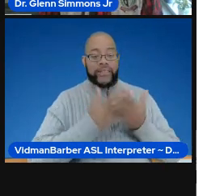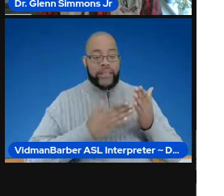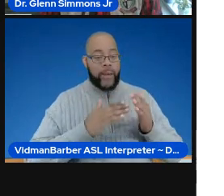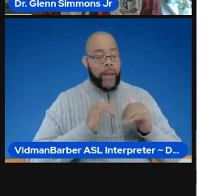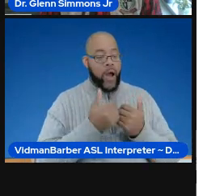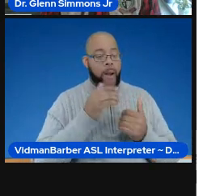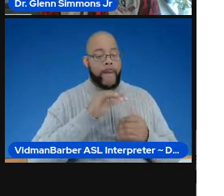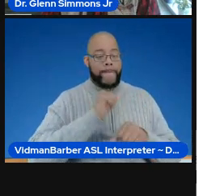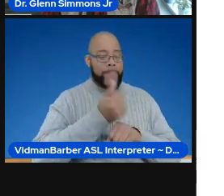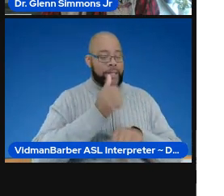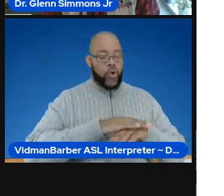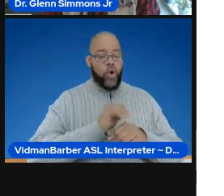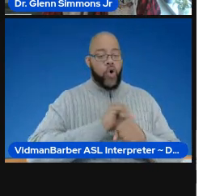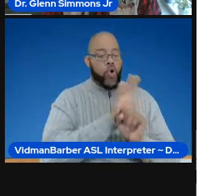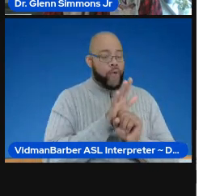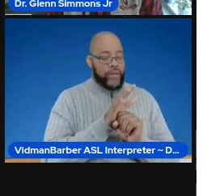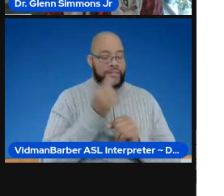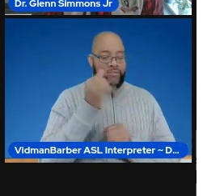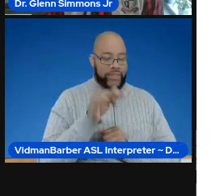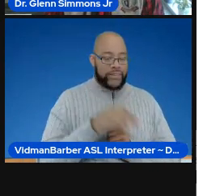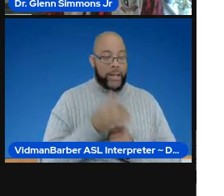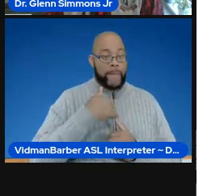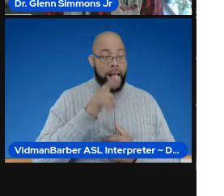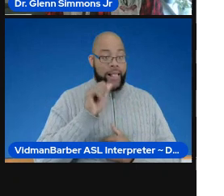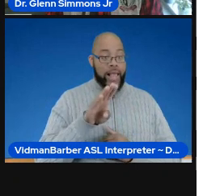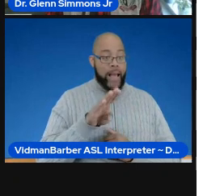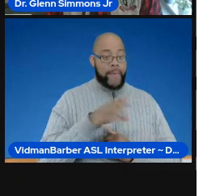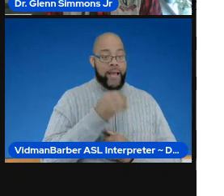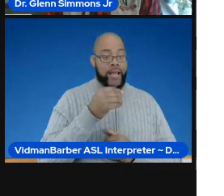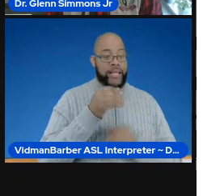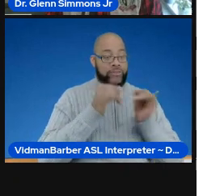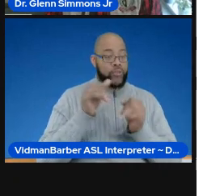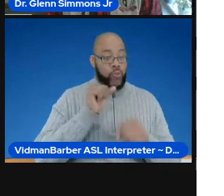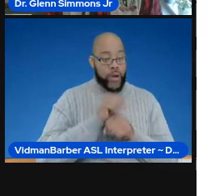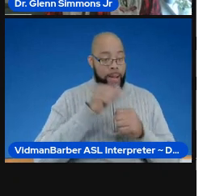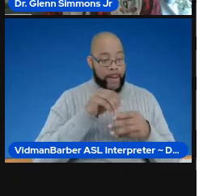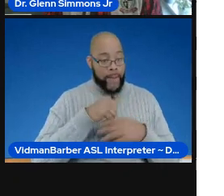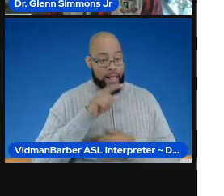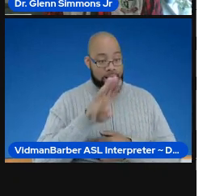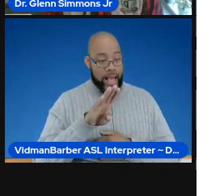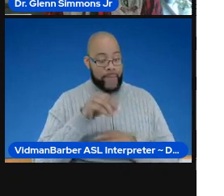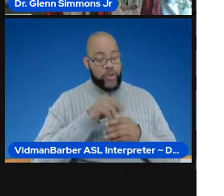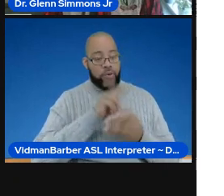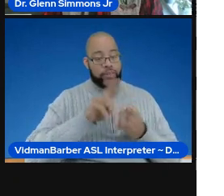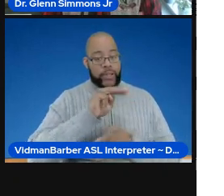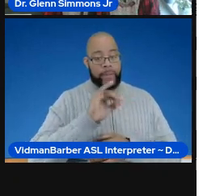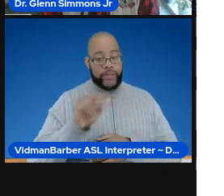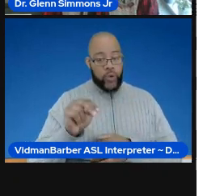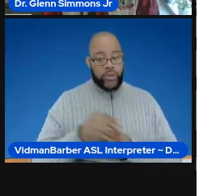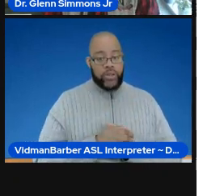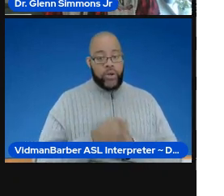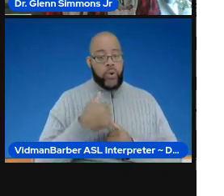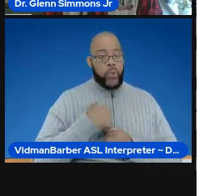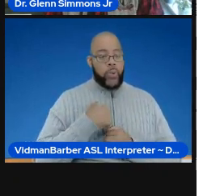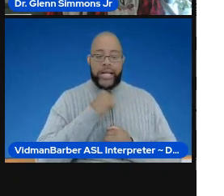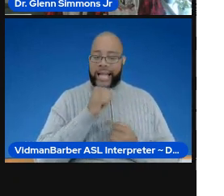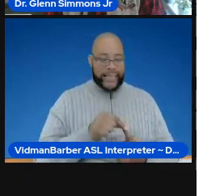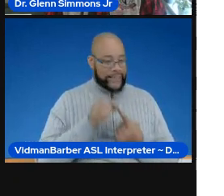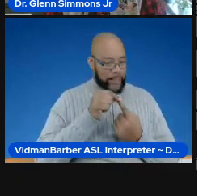the COVID-19 pandemic. And my lab and the individuals that worked in my lab back at the University of Minnesota were no